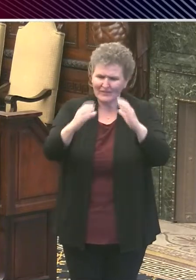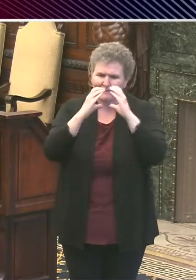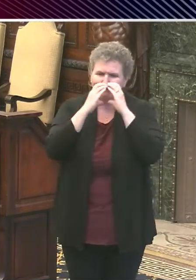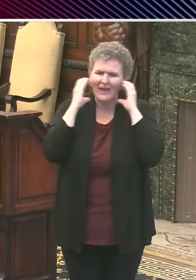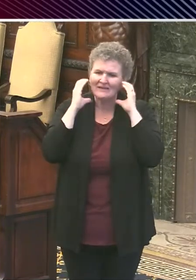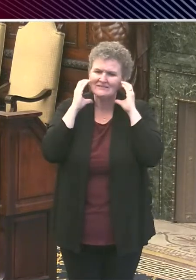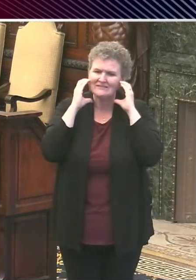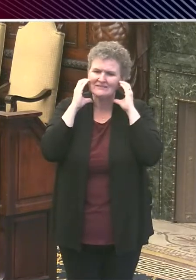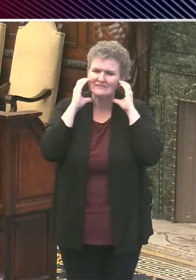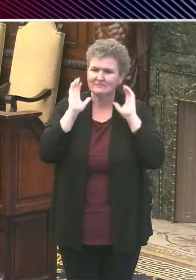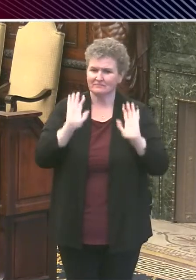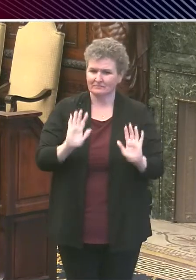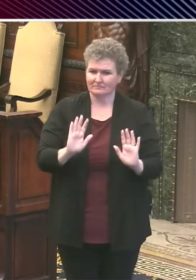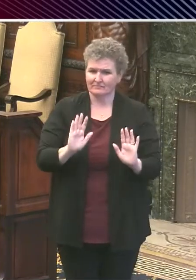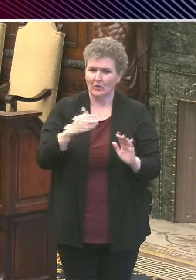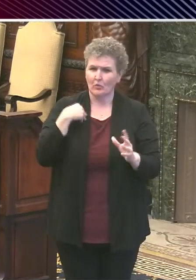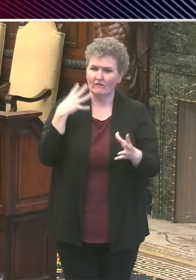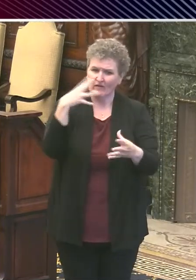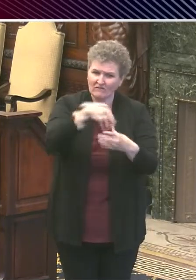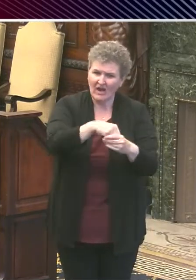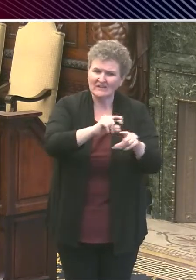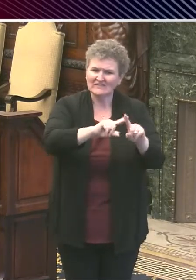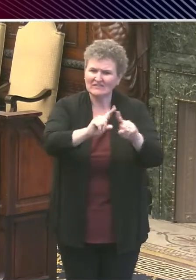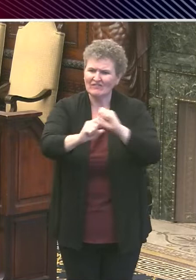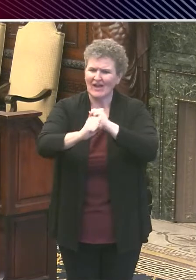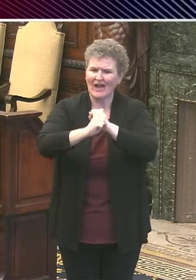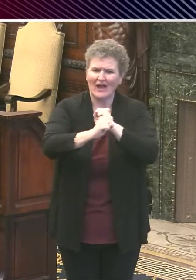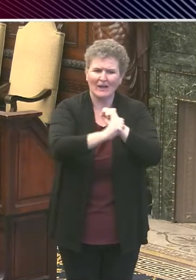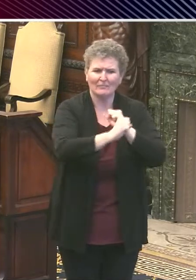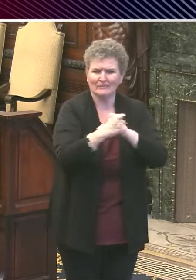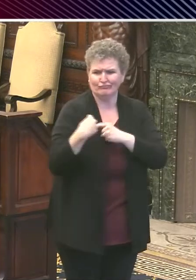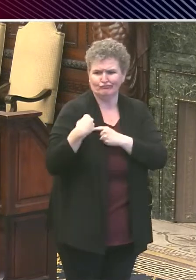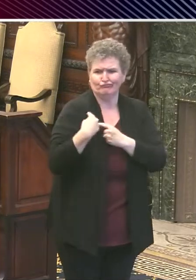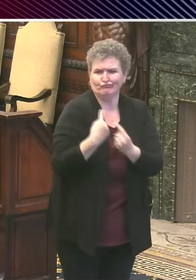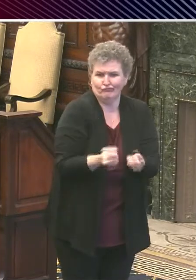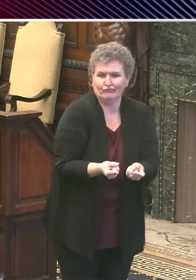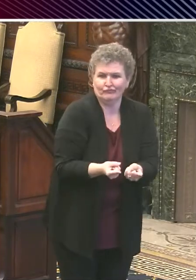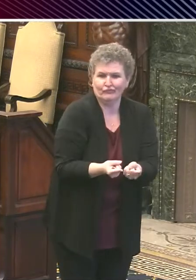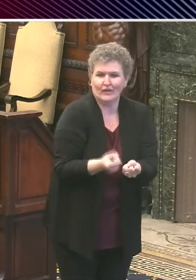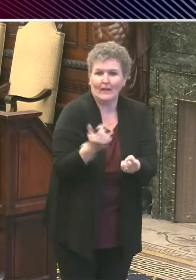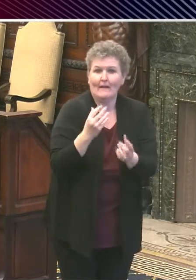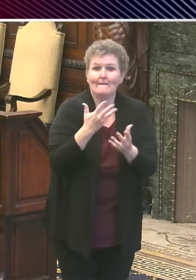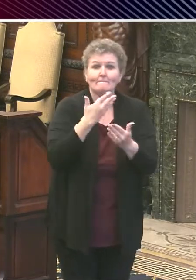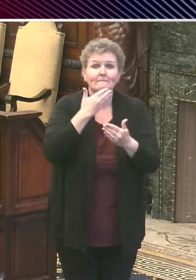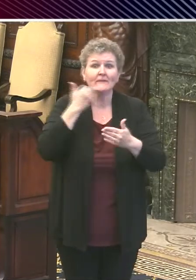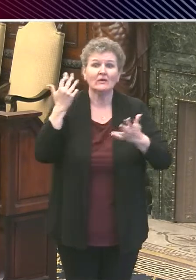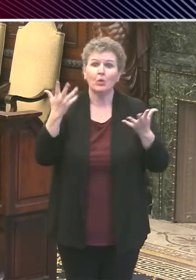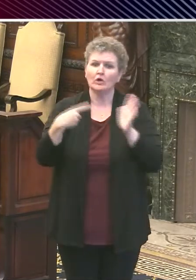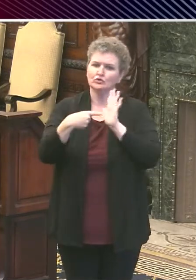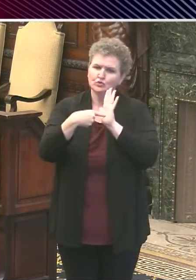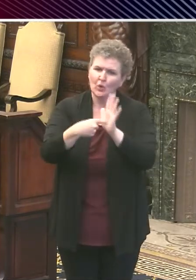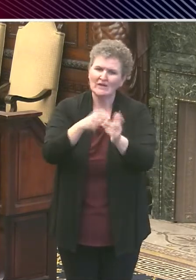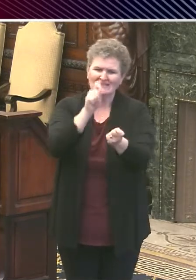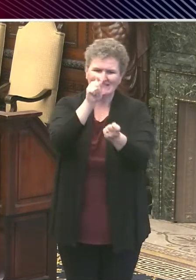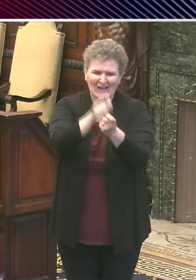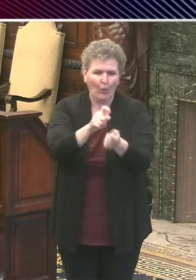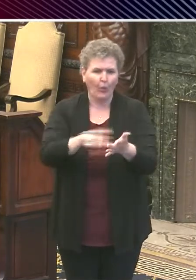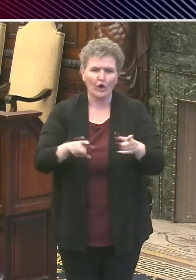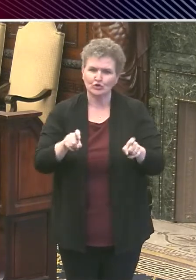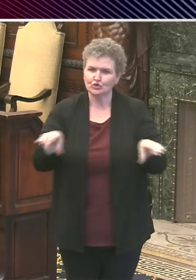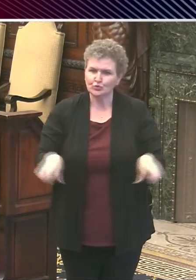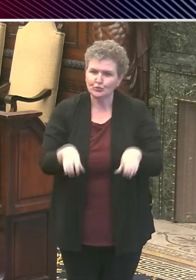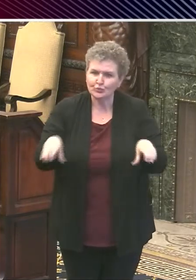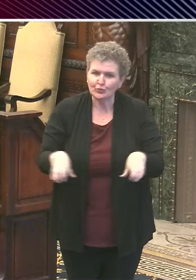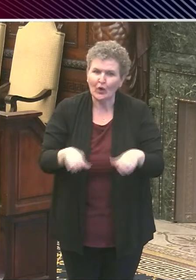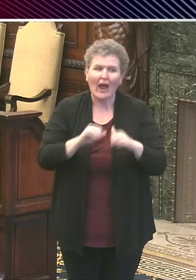and the best ones do two things. First, they tell viewers exactly what they should do. And second of all, they show them doing what they should do. And so that's